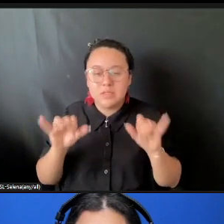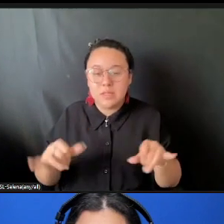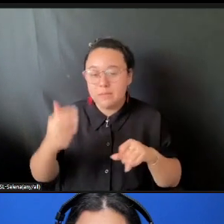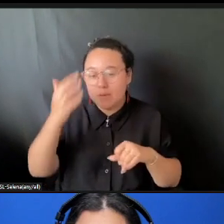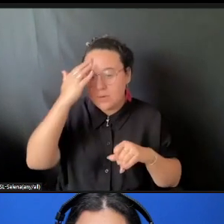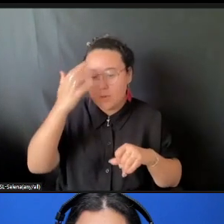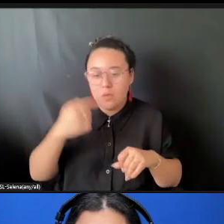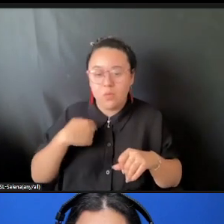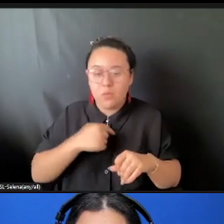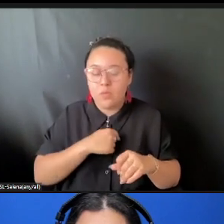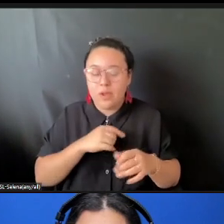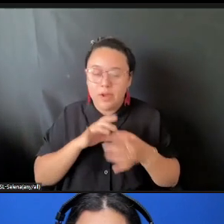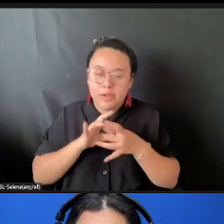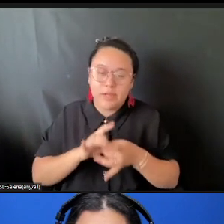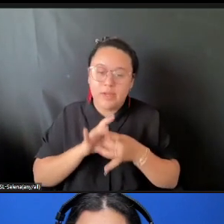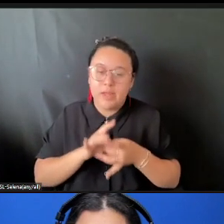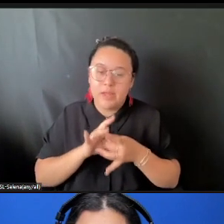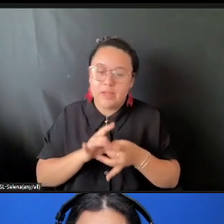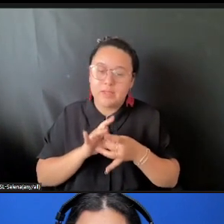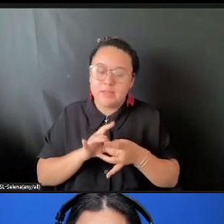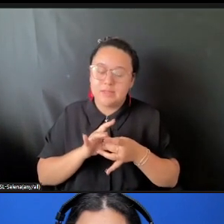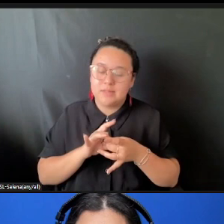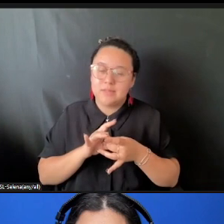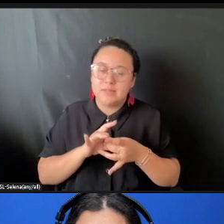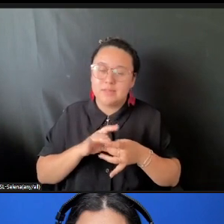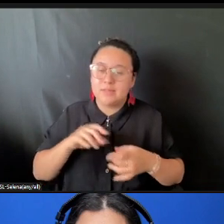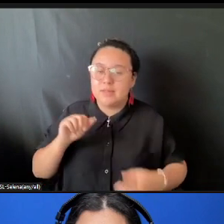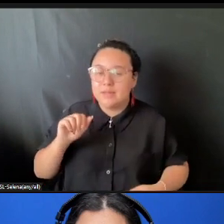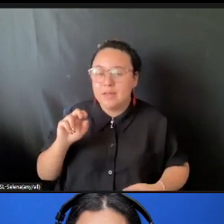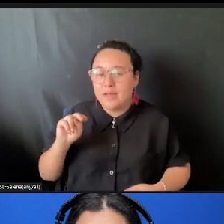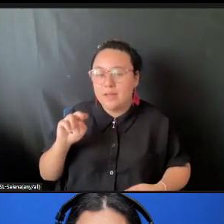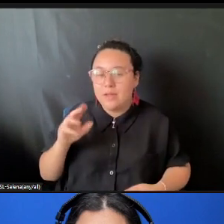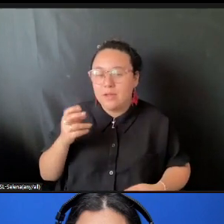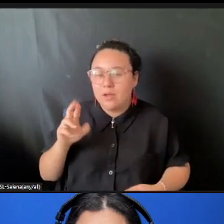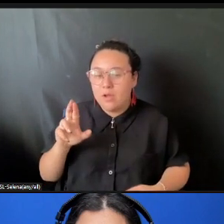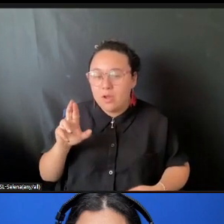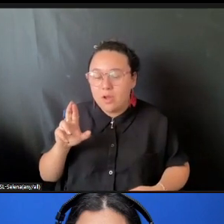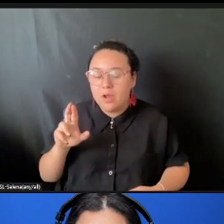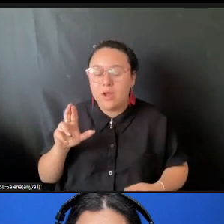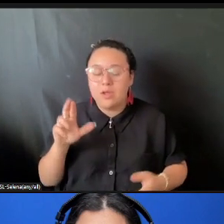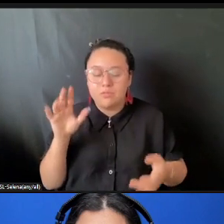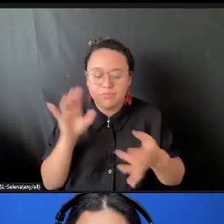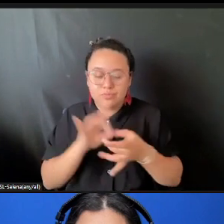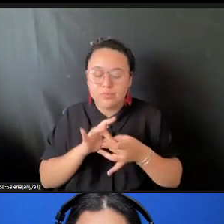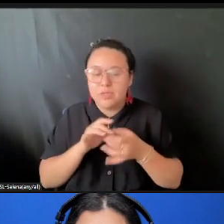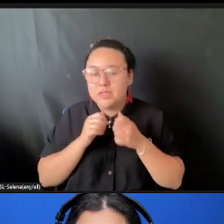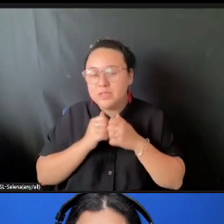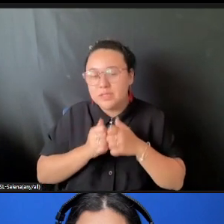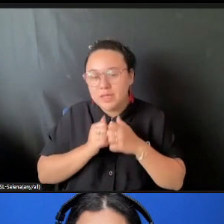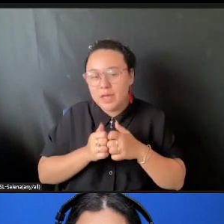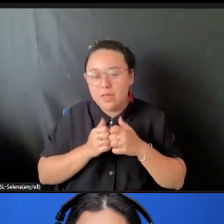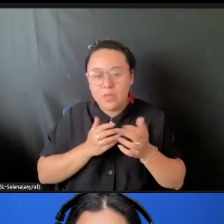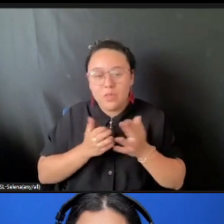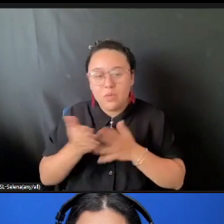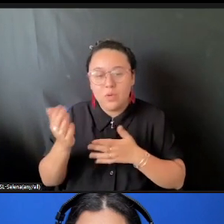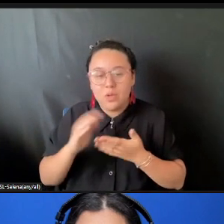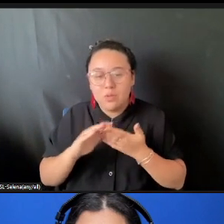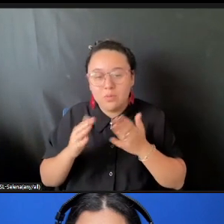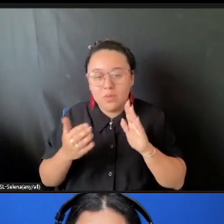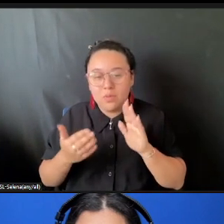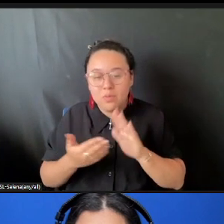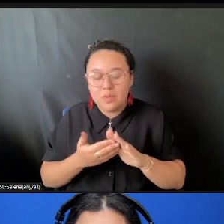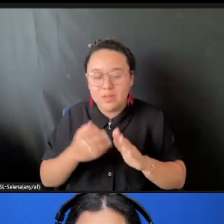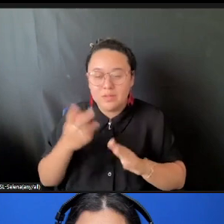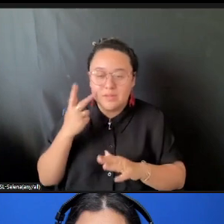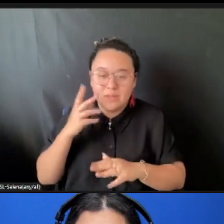are anchored together, right? We're tethered together through a community. And so I think seeing her in their TV show and also directing